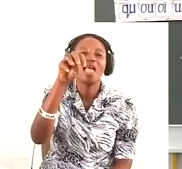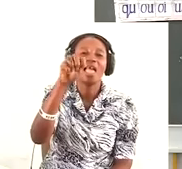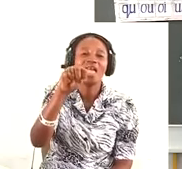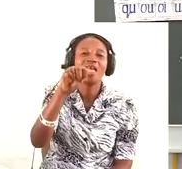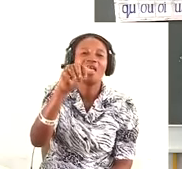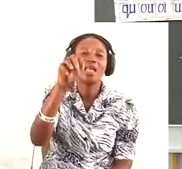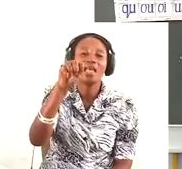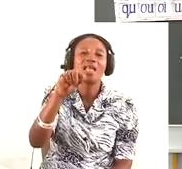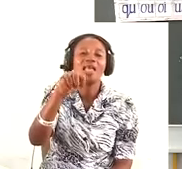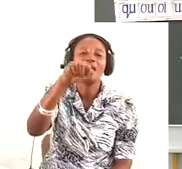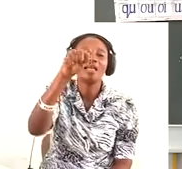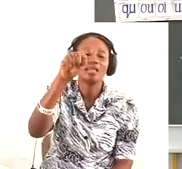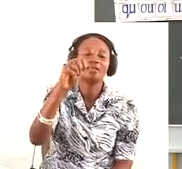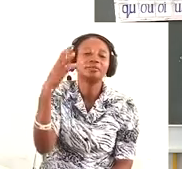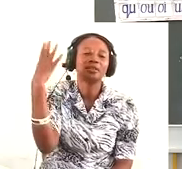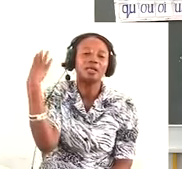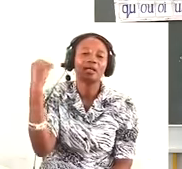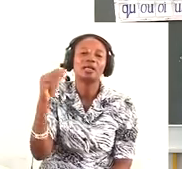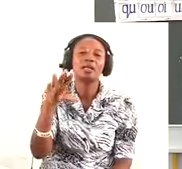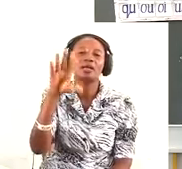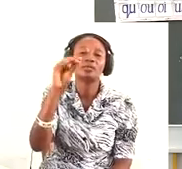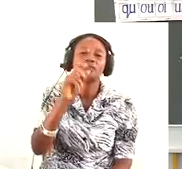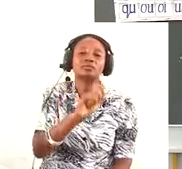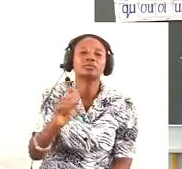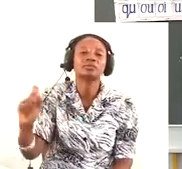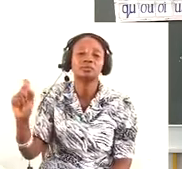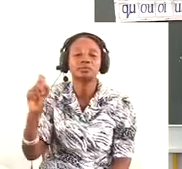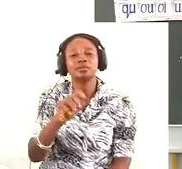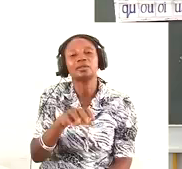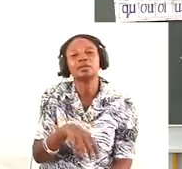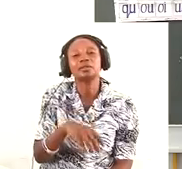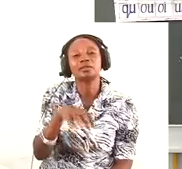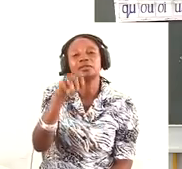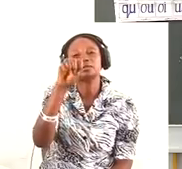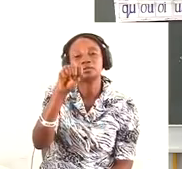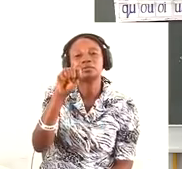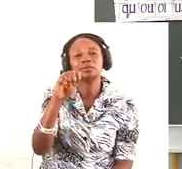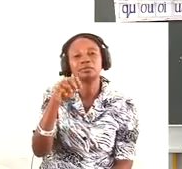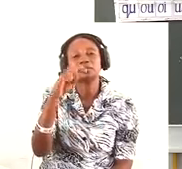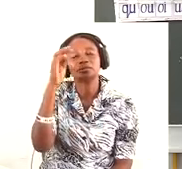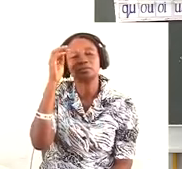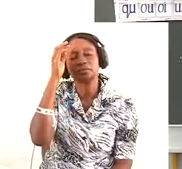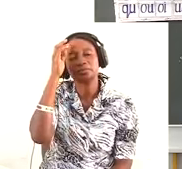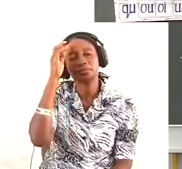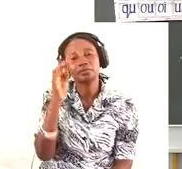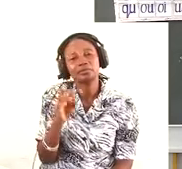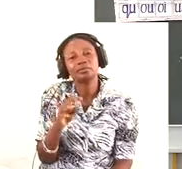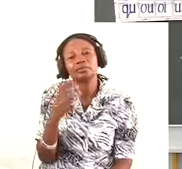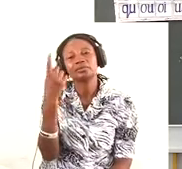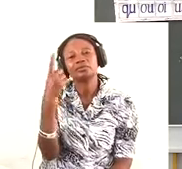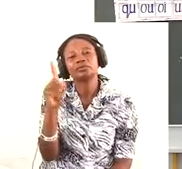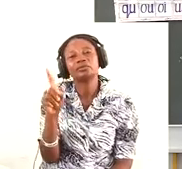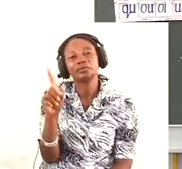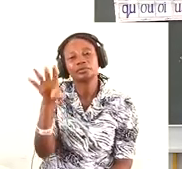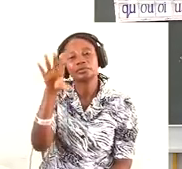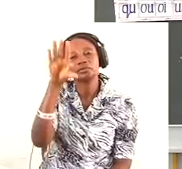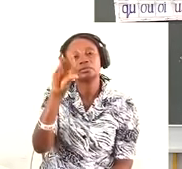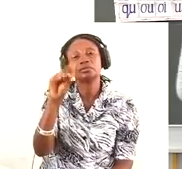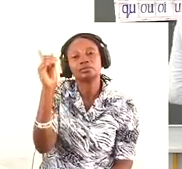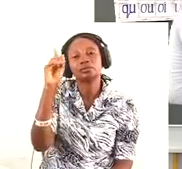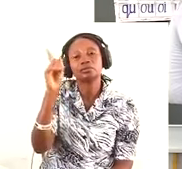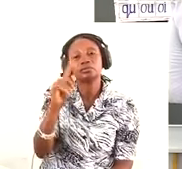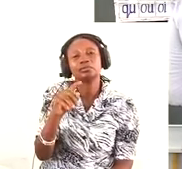go. How do we write this letter sound, the E sound? What did we first